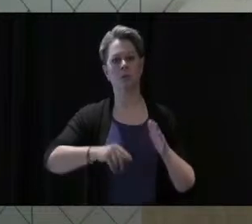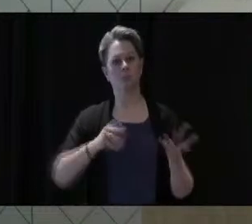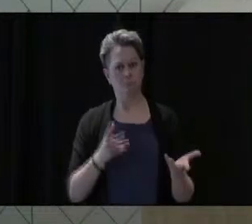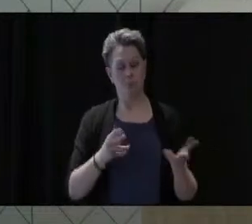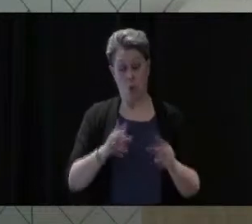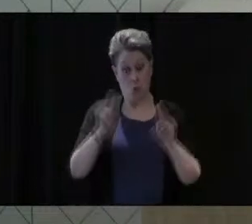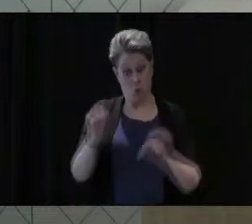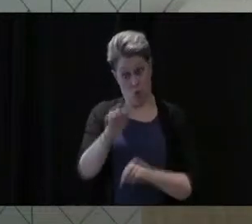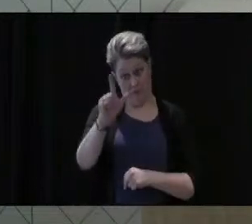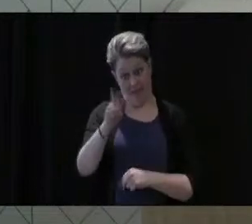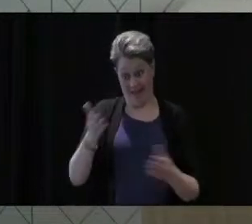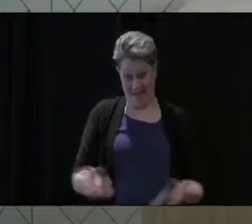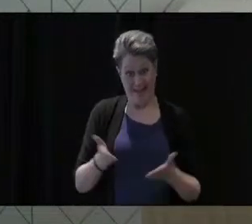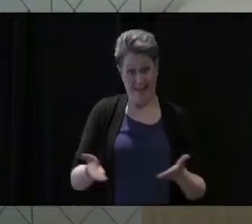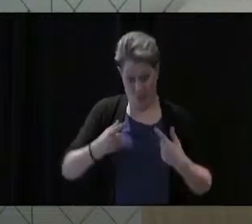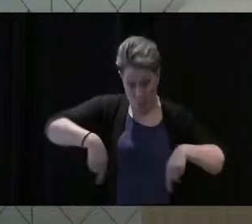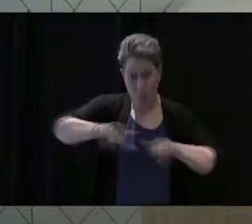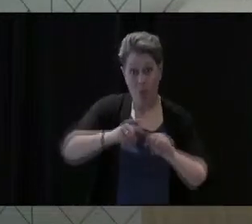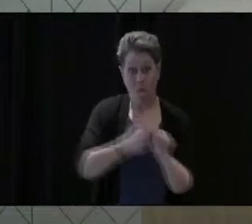and Labrador is behind here.